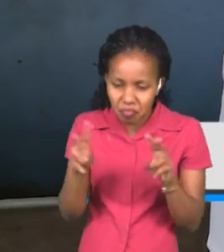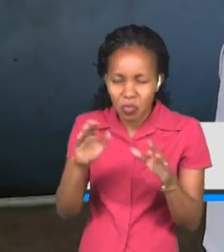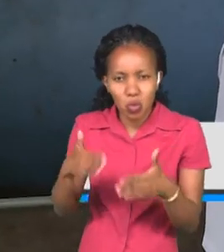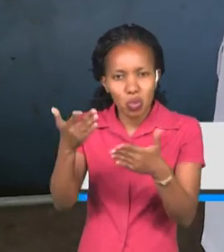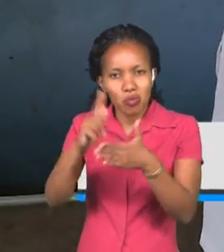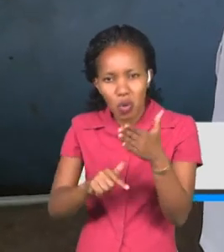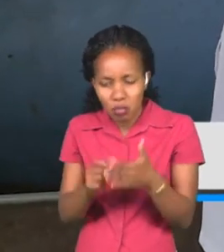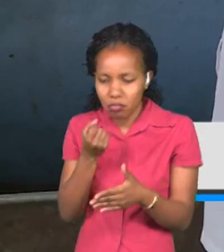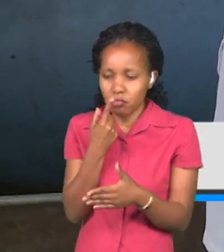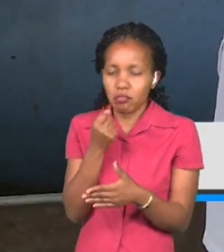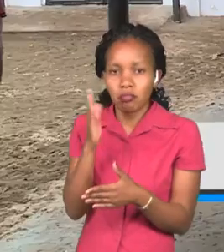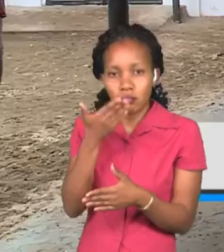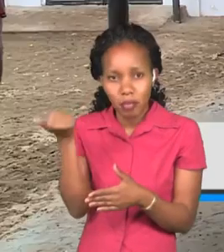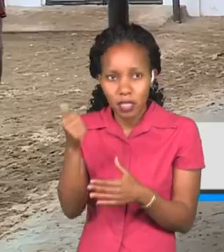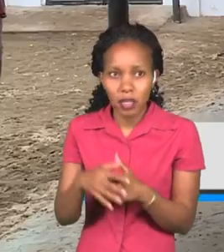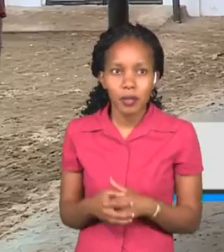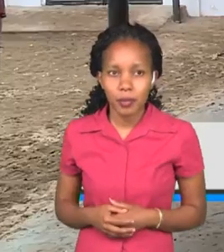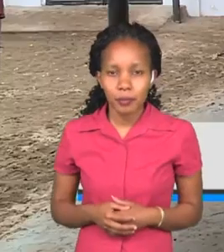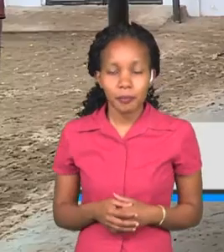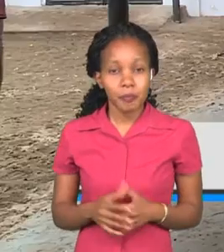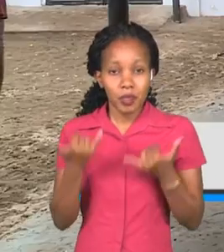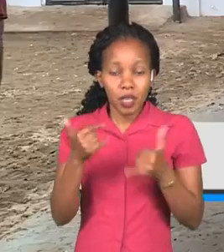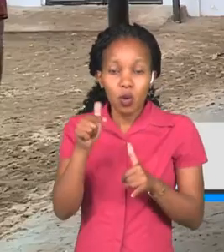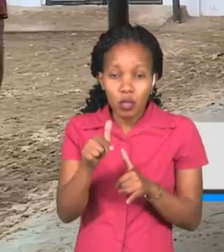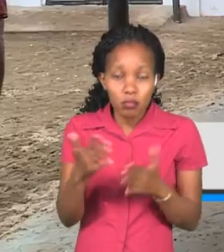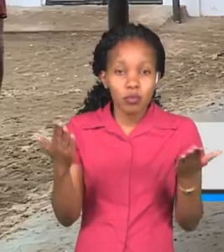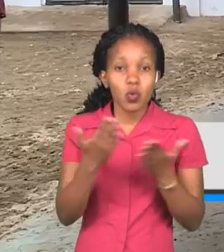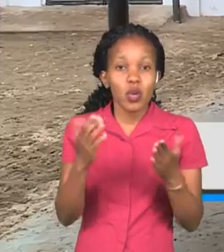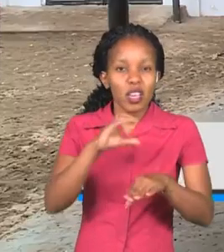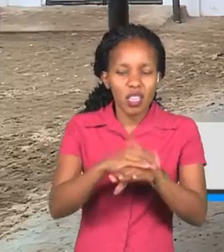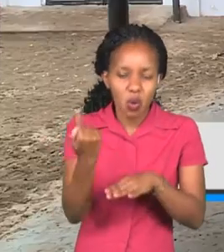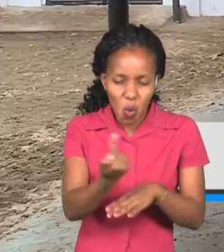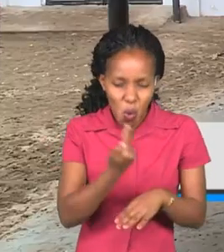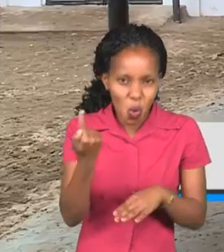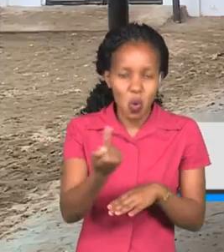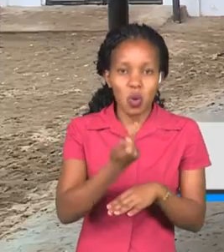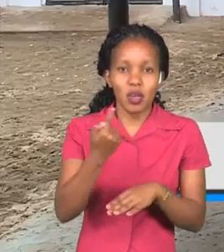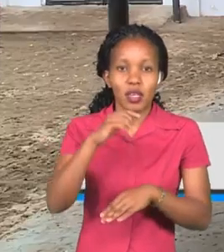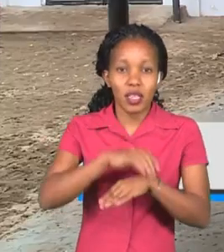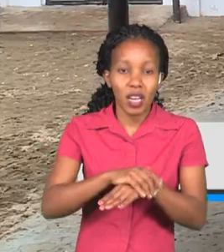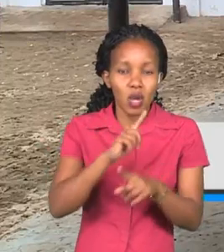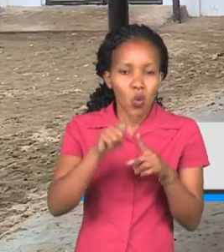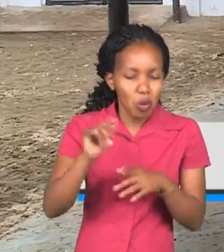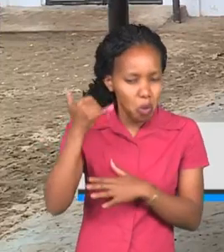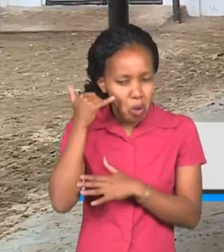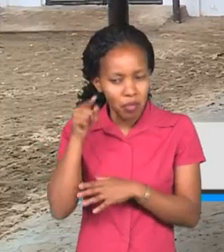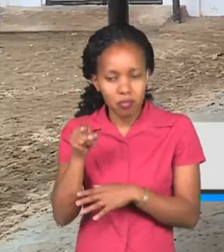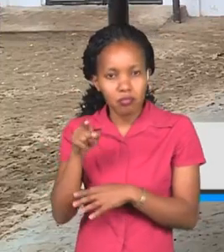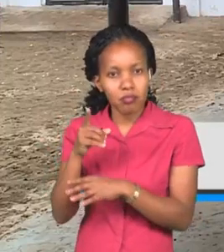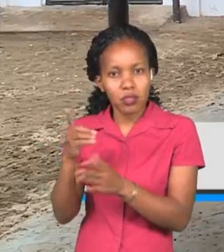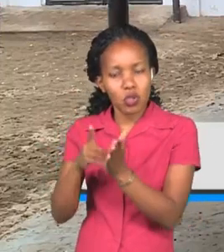give him a proper diagnosis. Sasa hapa sisi ndipo mahali peke yake tunapopaa mimi. Ukipigia Dr. Felix